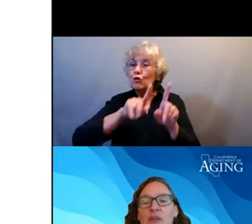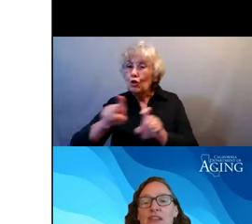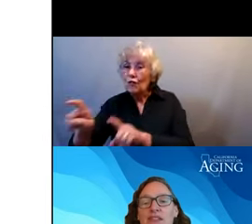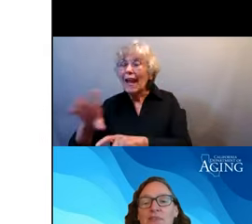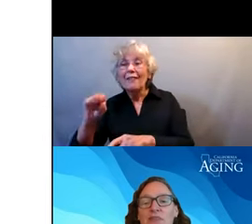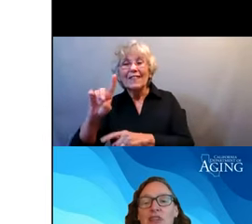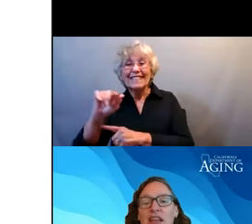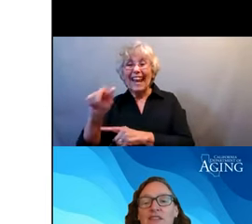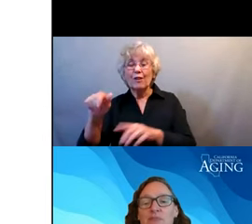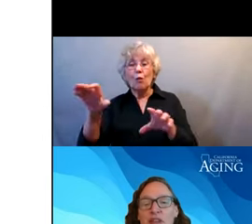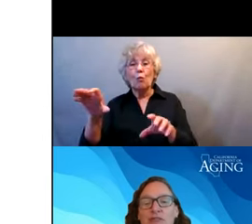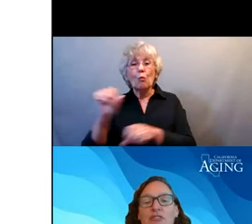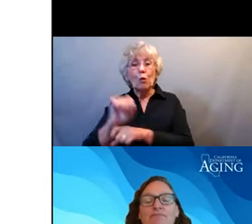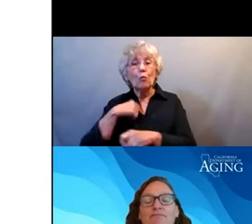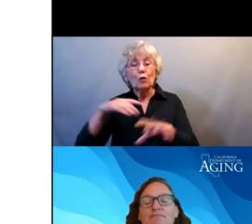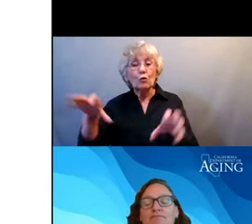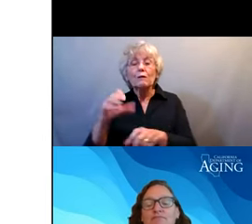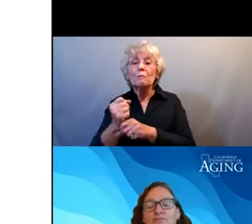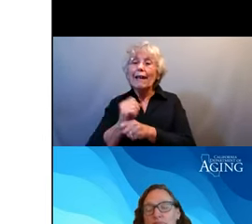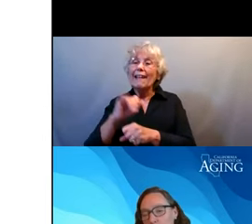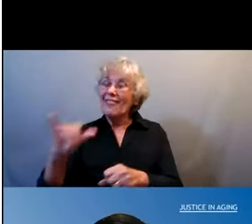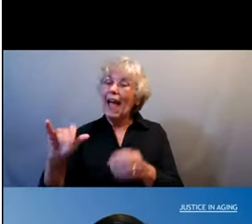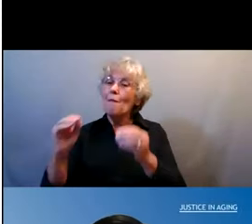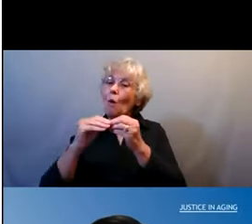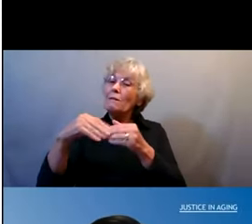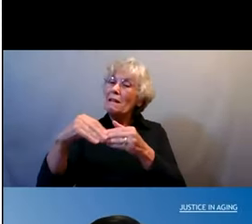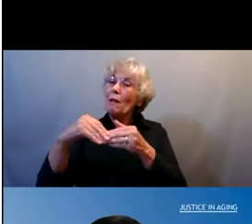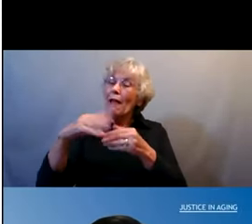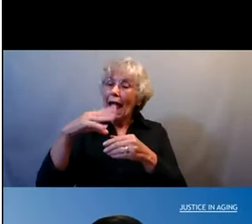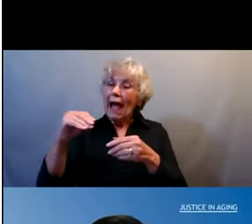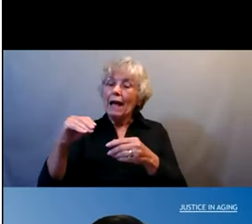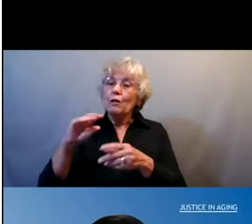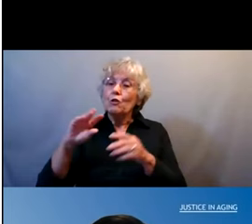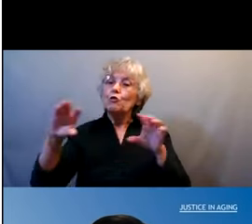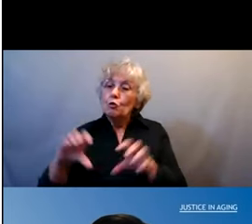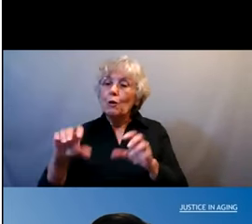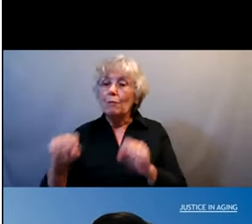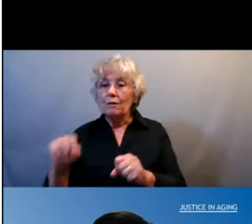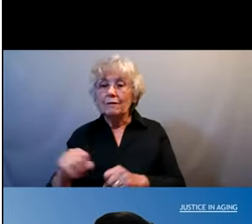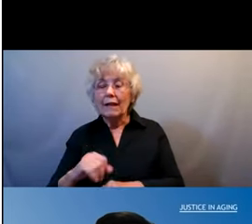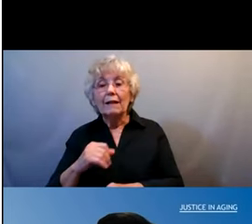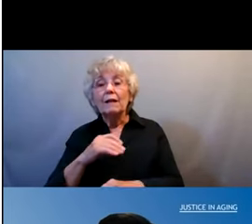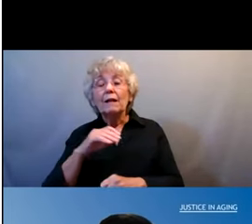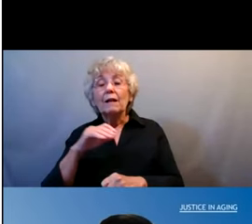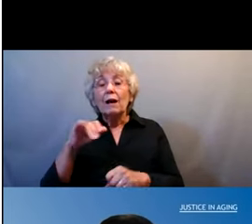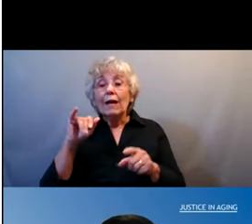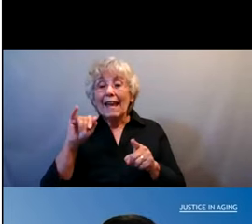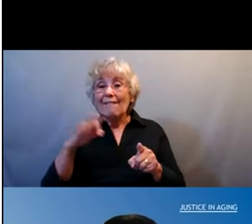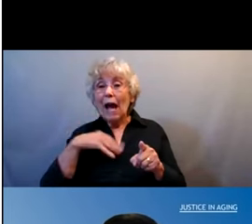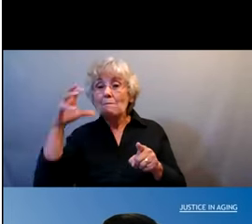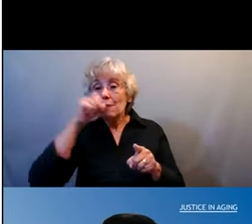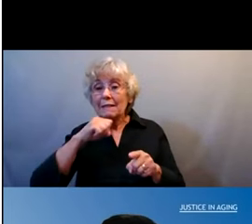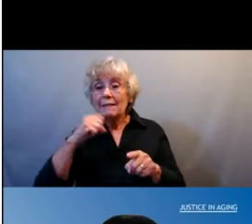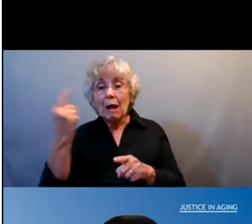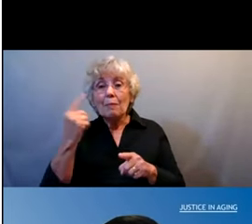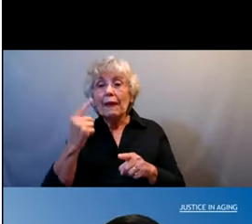exploring how to make it nimble and meaningful. Absolutely. And thank you for the question. Sutep, please chime in if I've missed something. So thank you for the